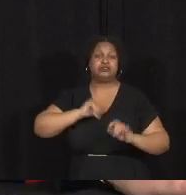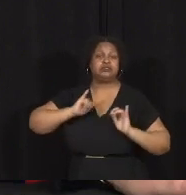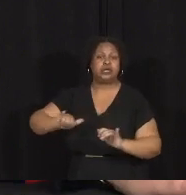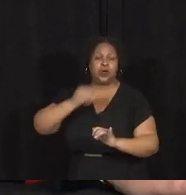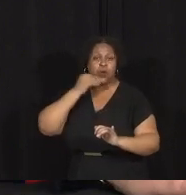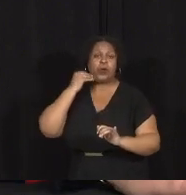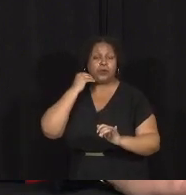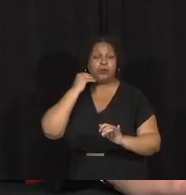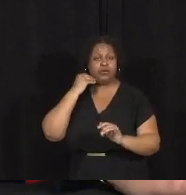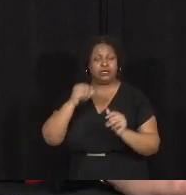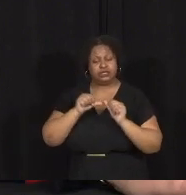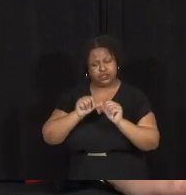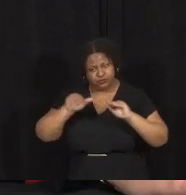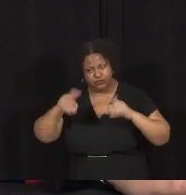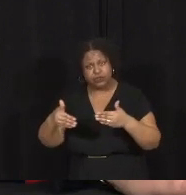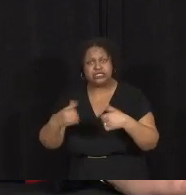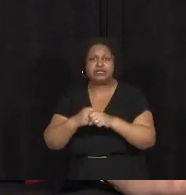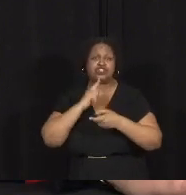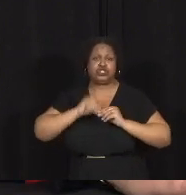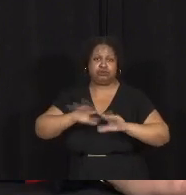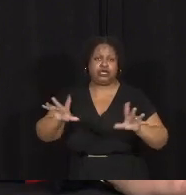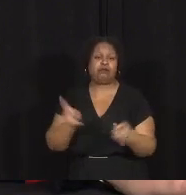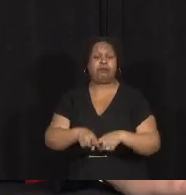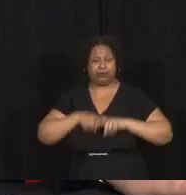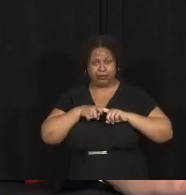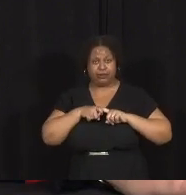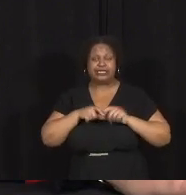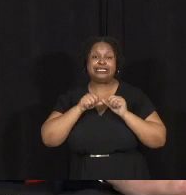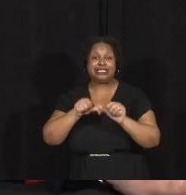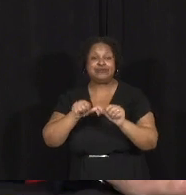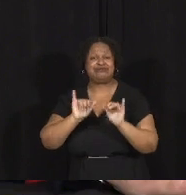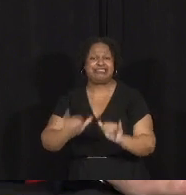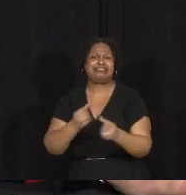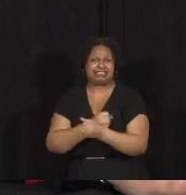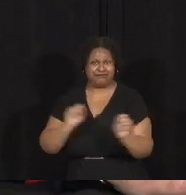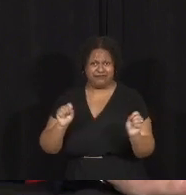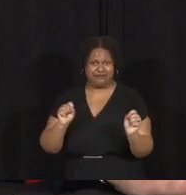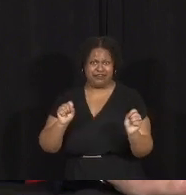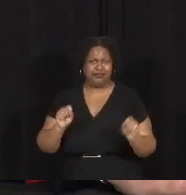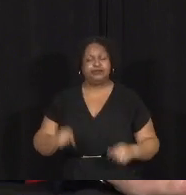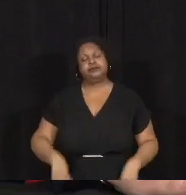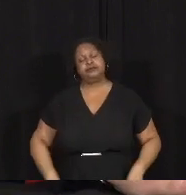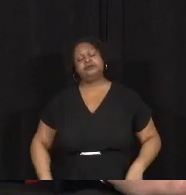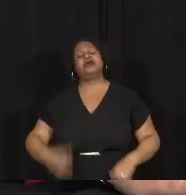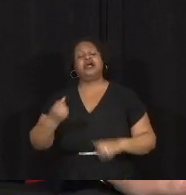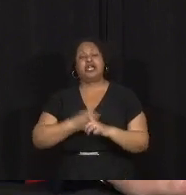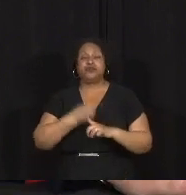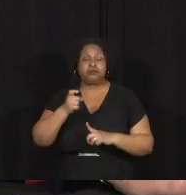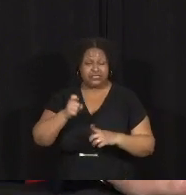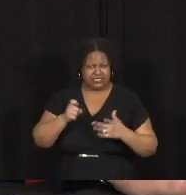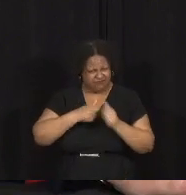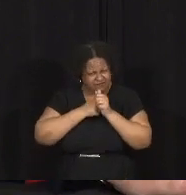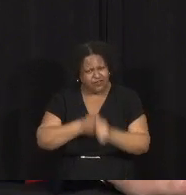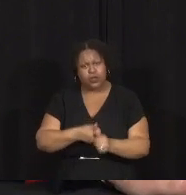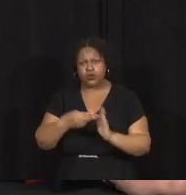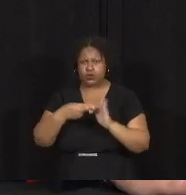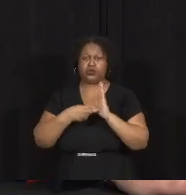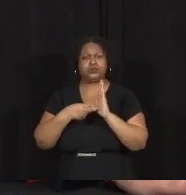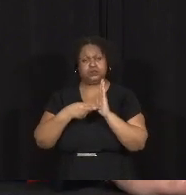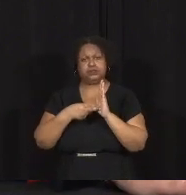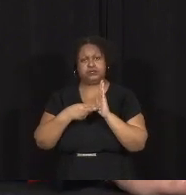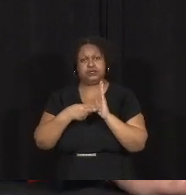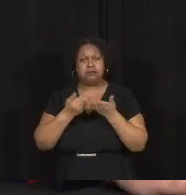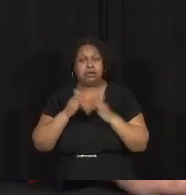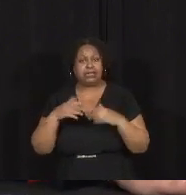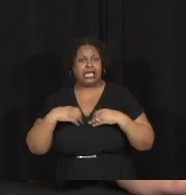to stay safe. Everybody needs to fully adhere to the public health measures that are put in